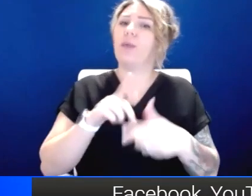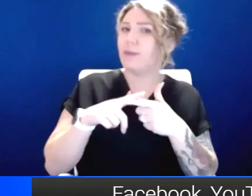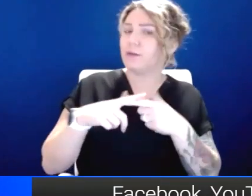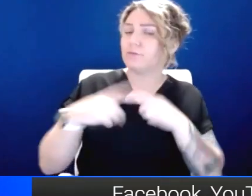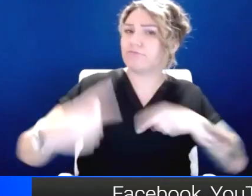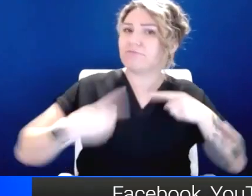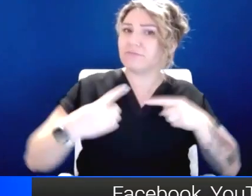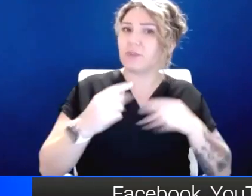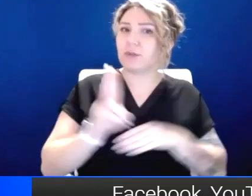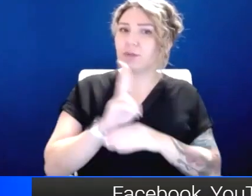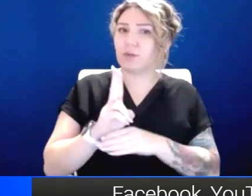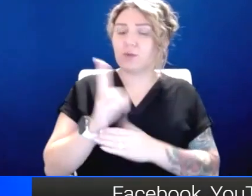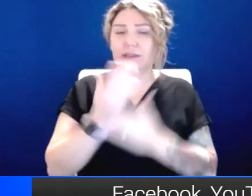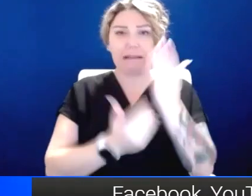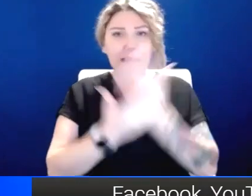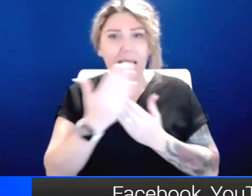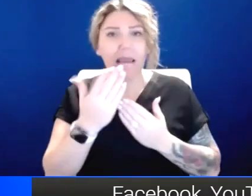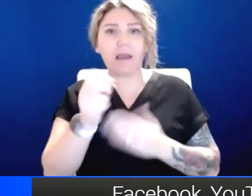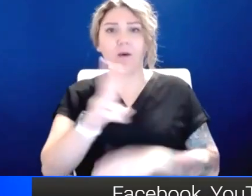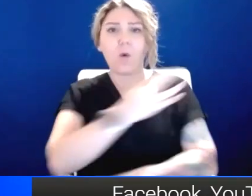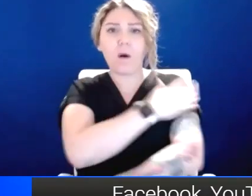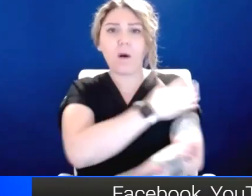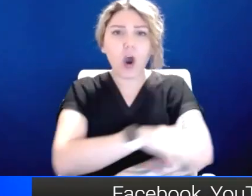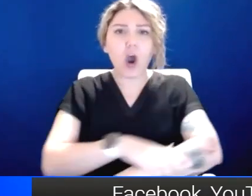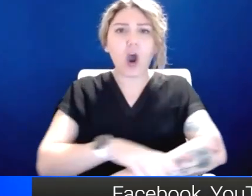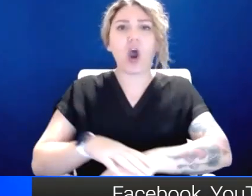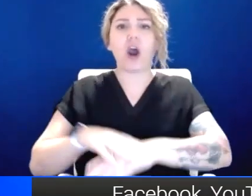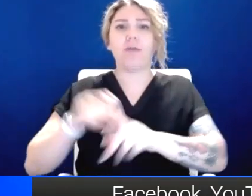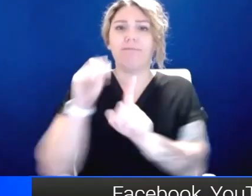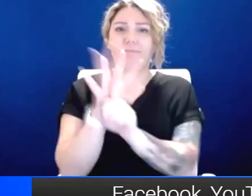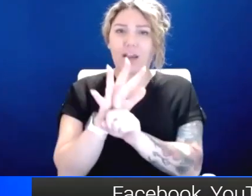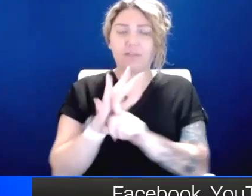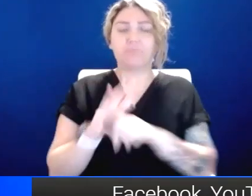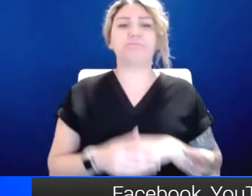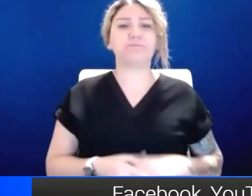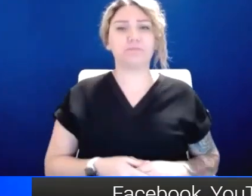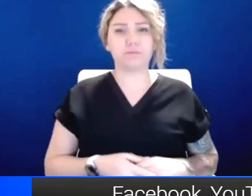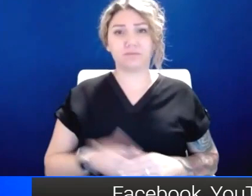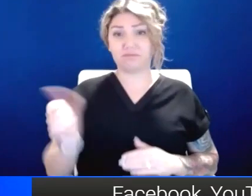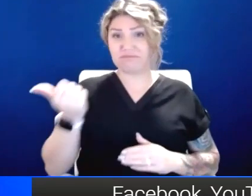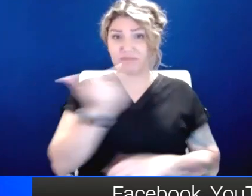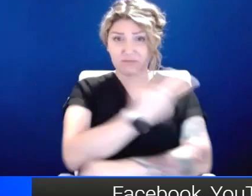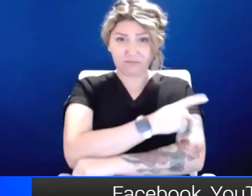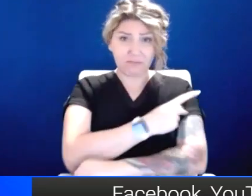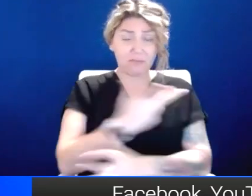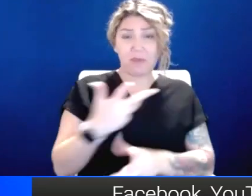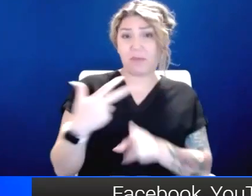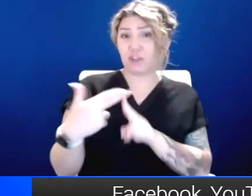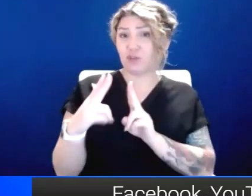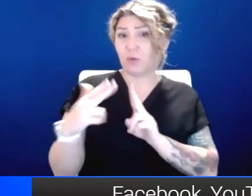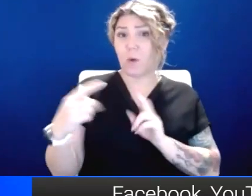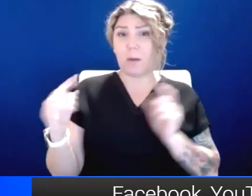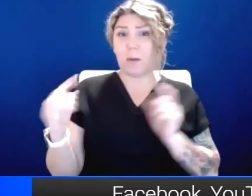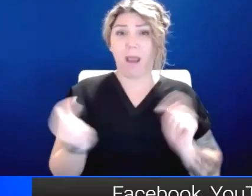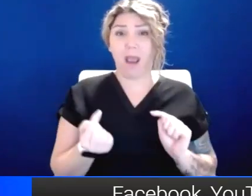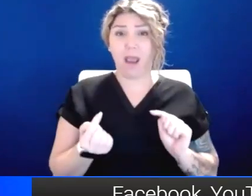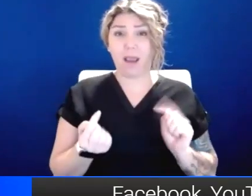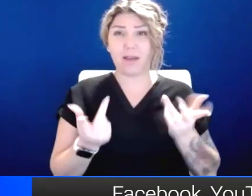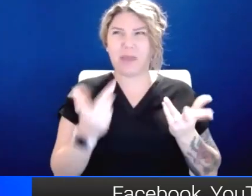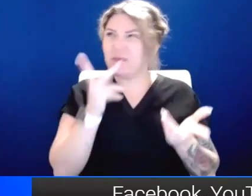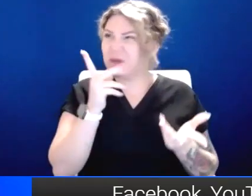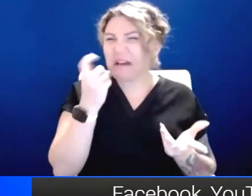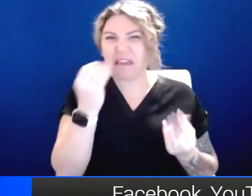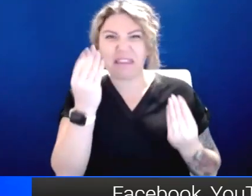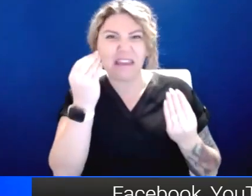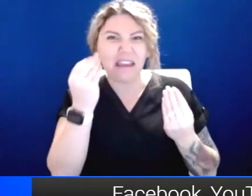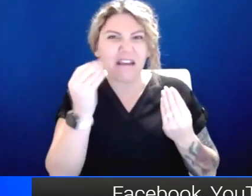hand or the arm that is initially affected. Some patients may have actually shoulder pain, which you may not even think that may be